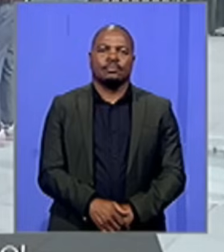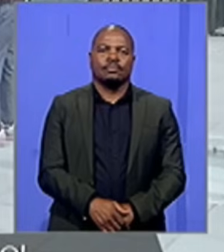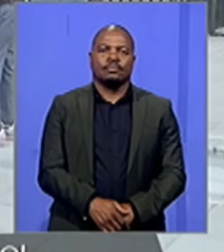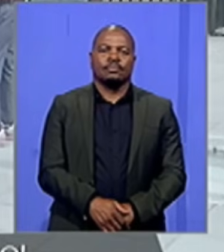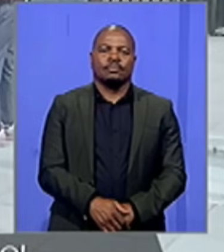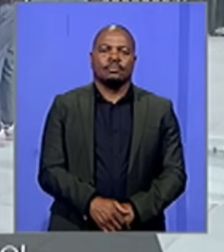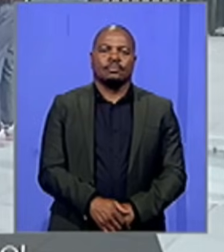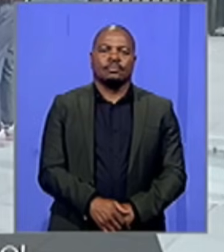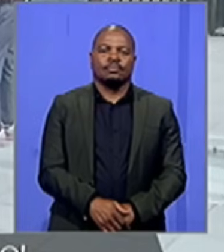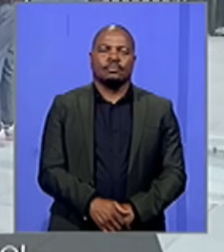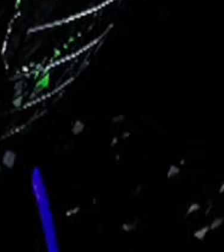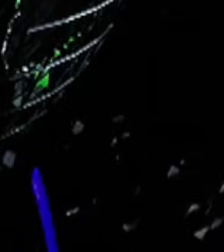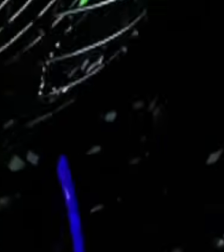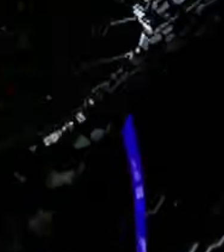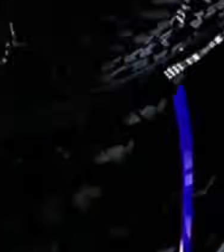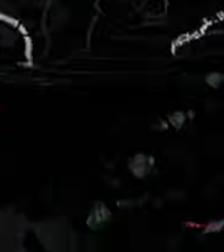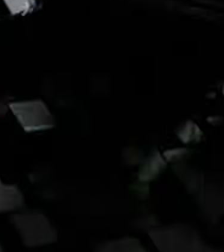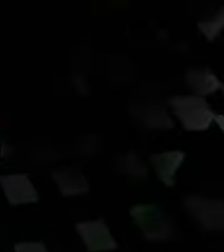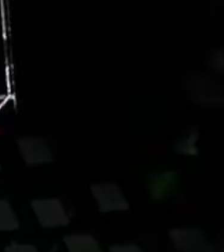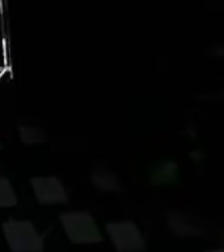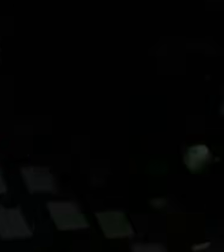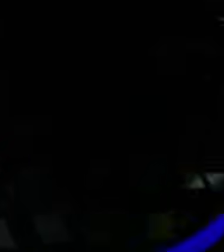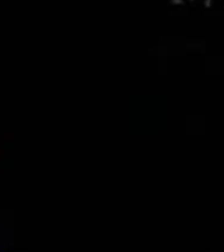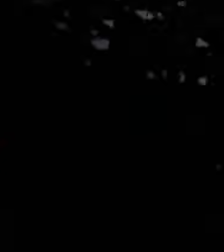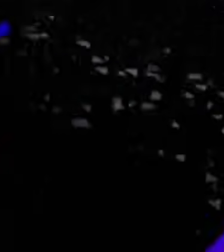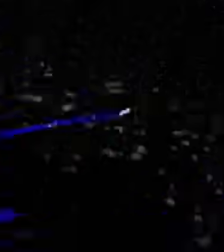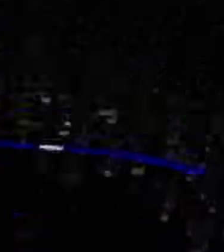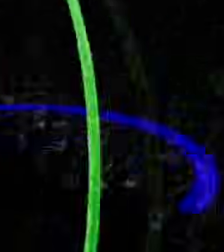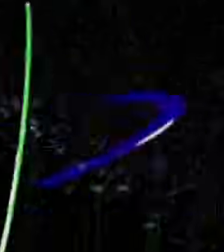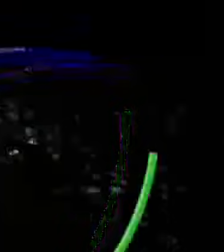wa Molopo mo Nomahikeng.